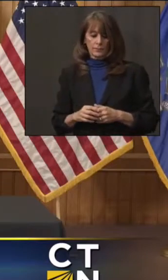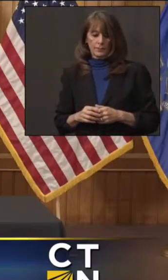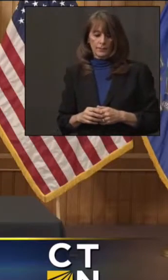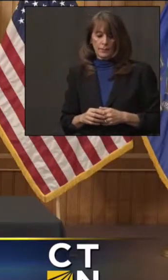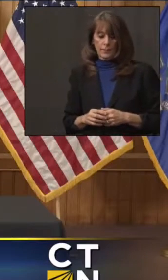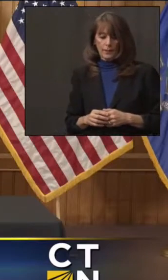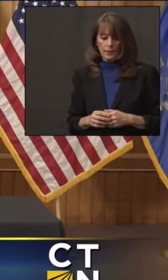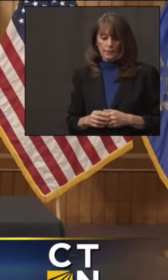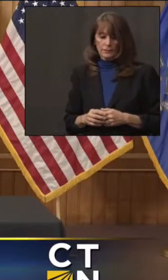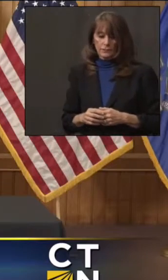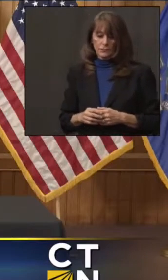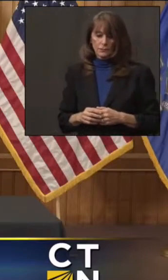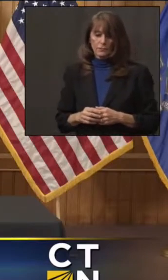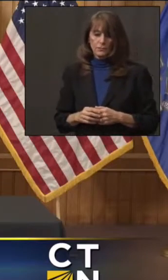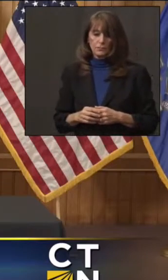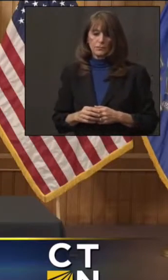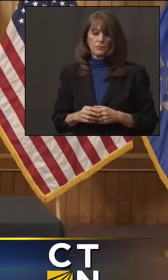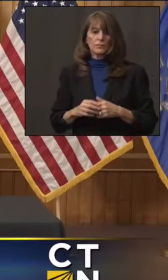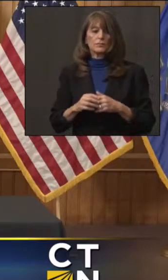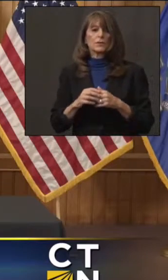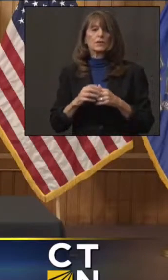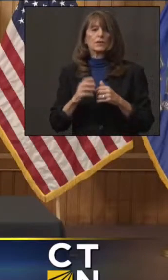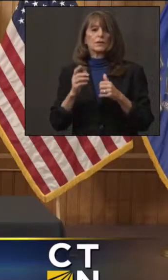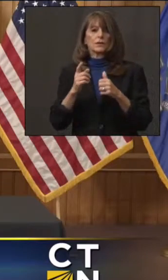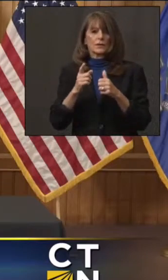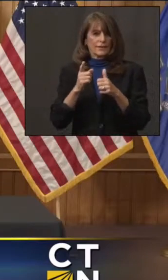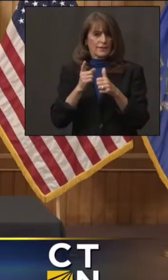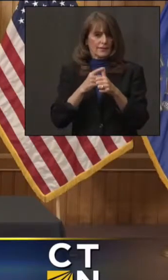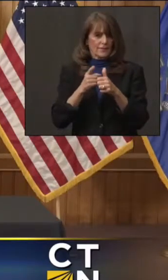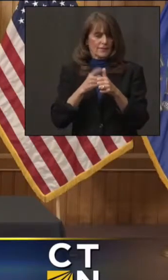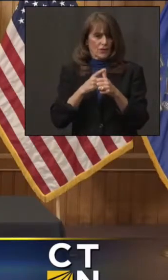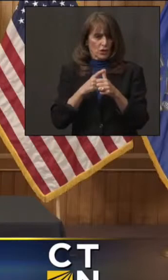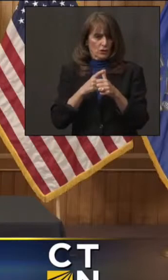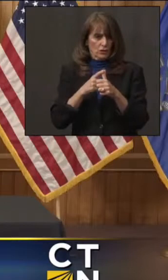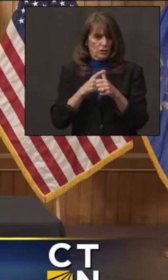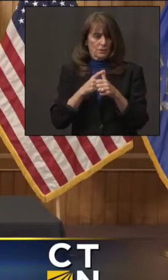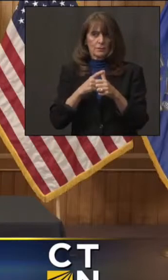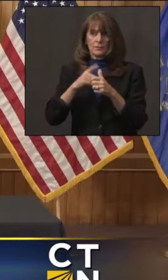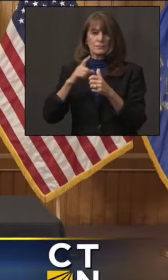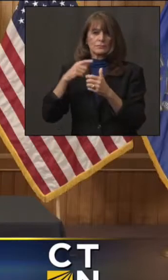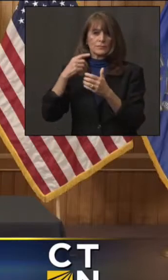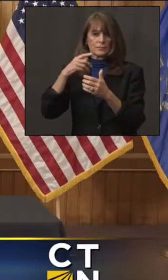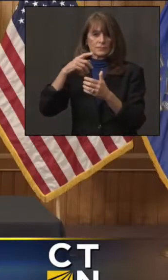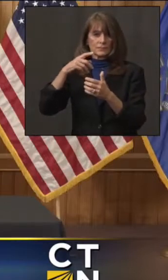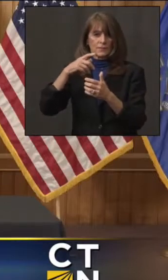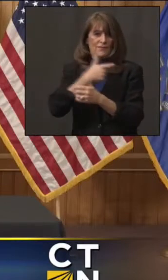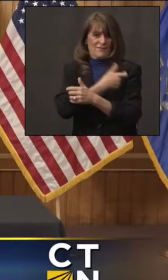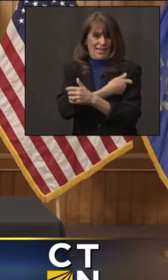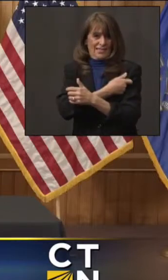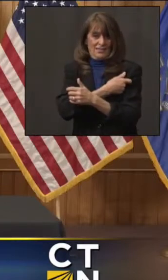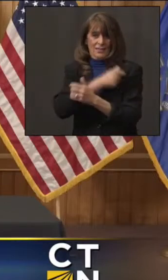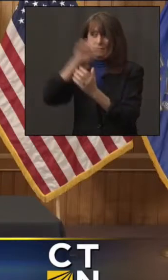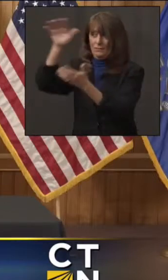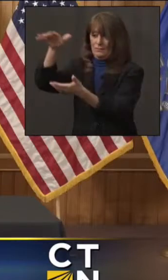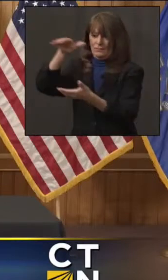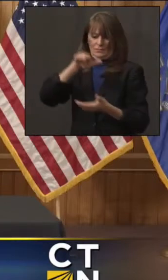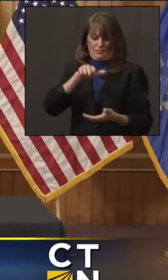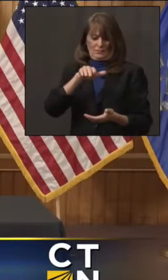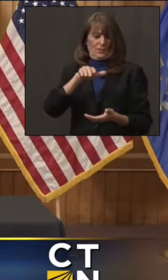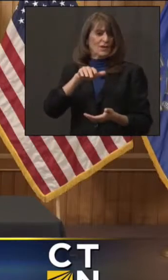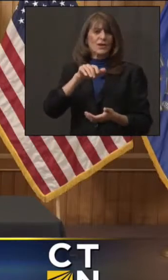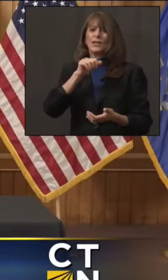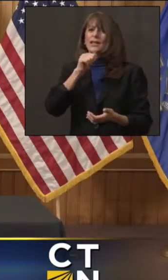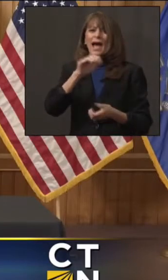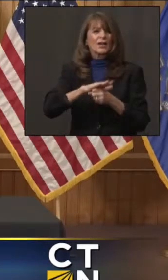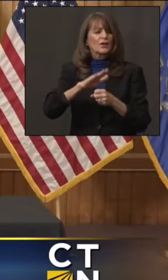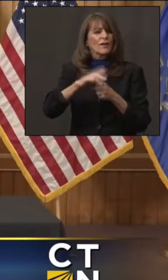its initial distribution, will not get enough vaccine to cover every healthcare worker who comes in contact with COVID patients. So